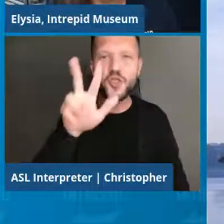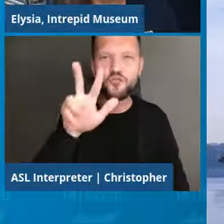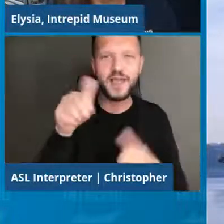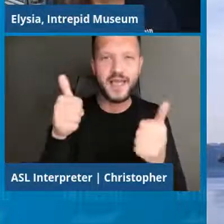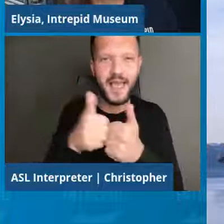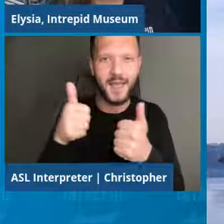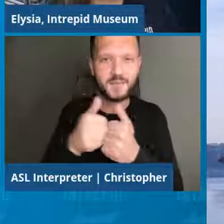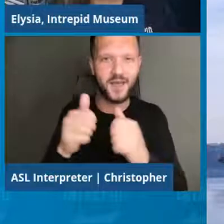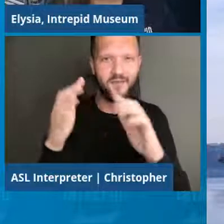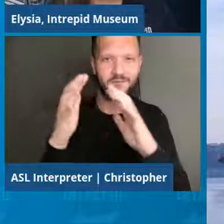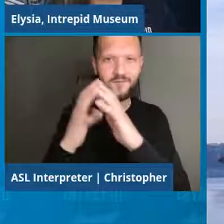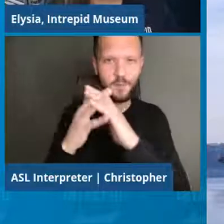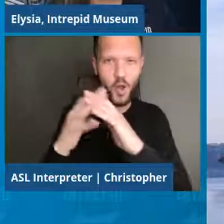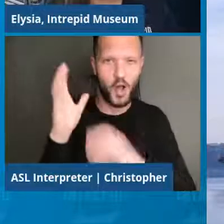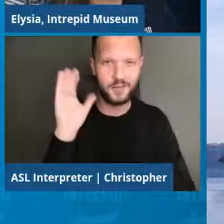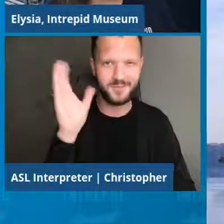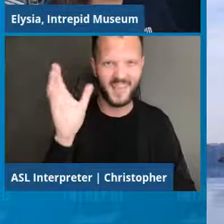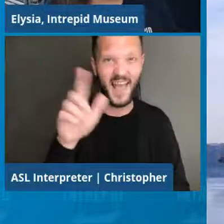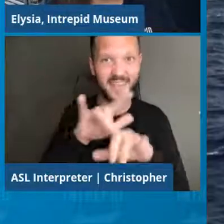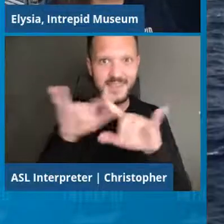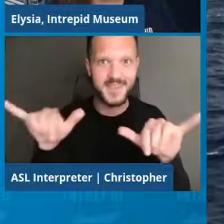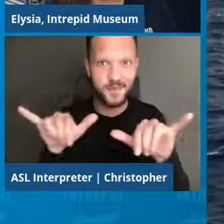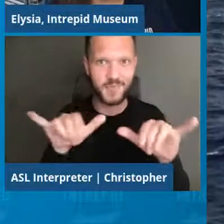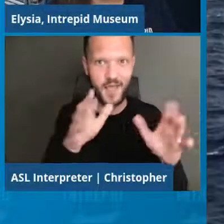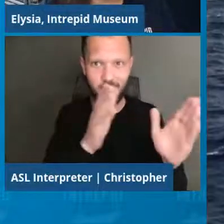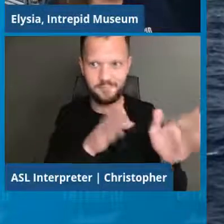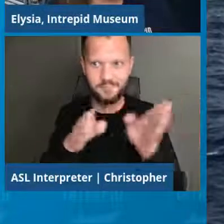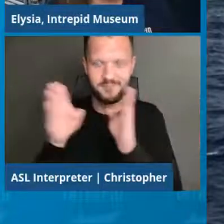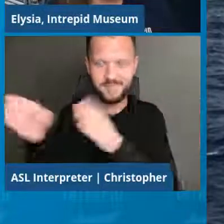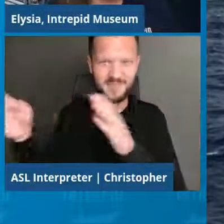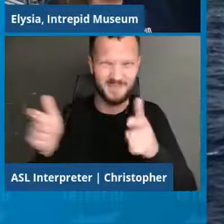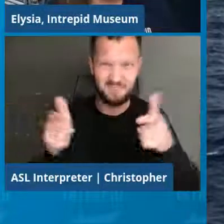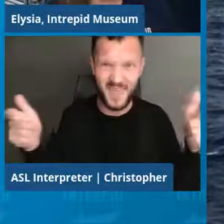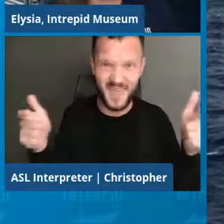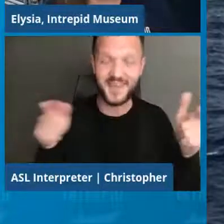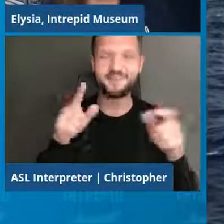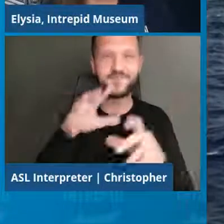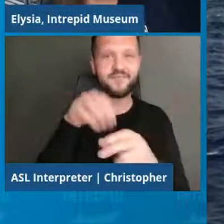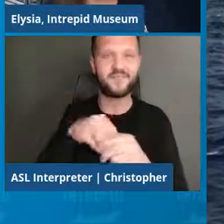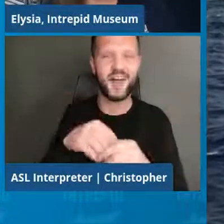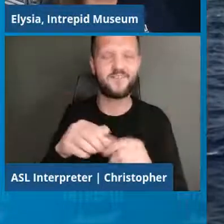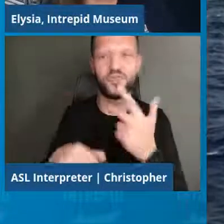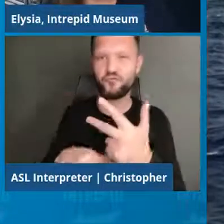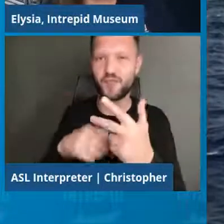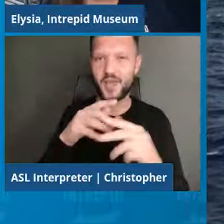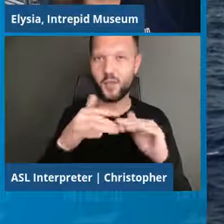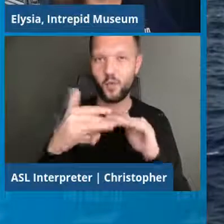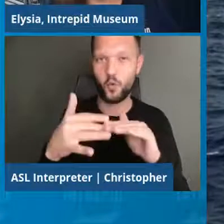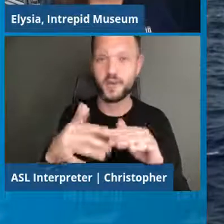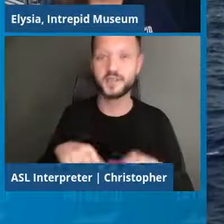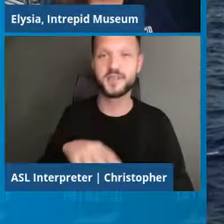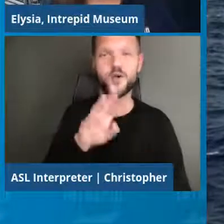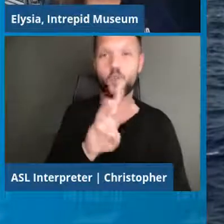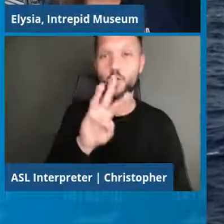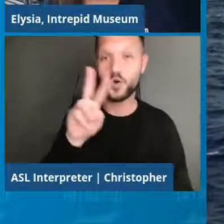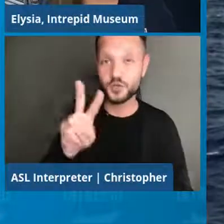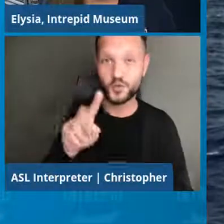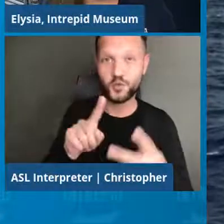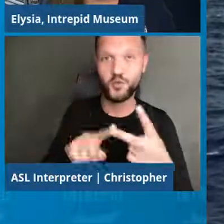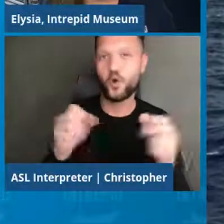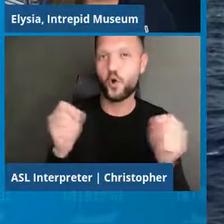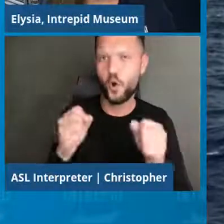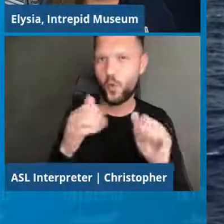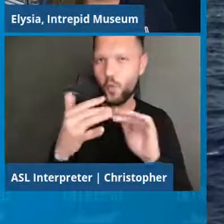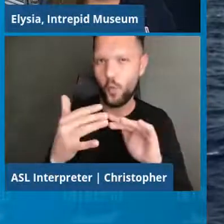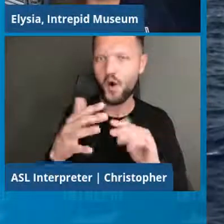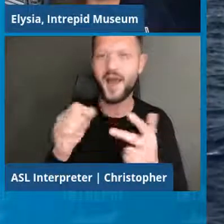time. Now, the Intrepid served in 3 wars: World War II, the Cold War, and the Vietnam War. And then it was